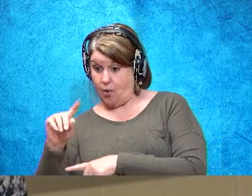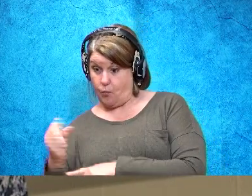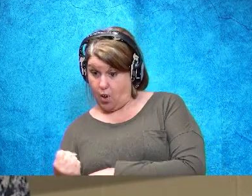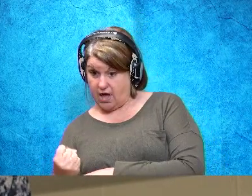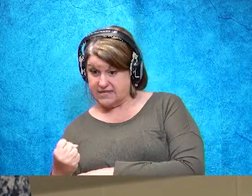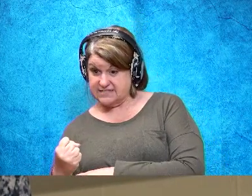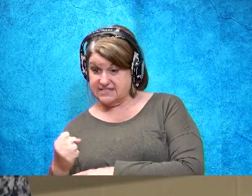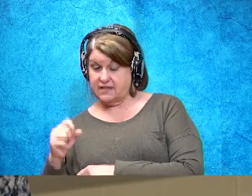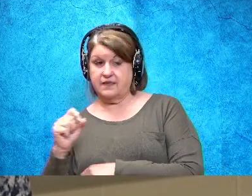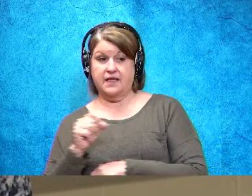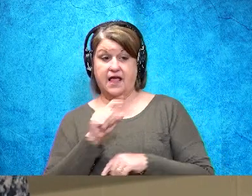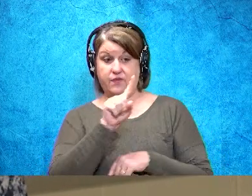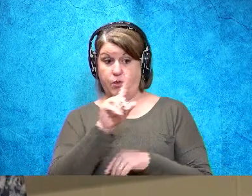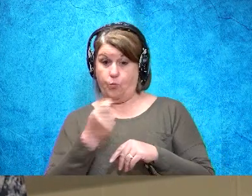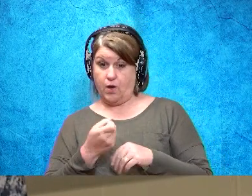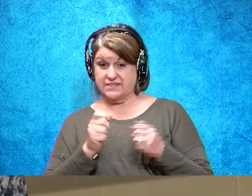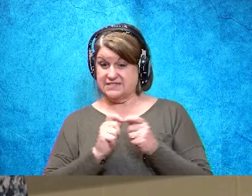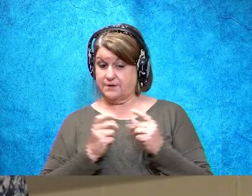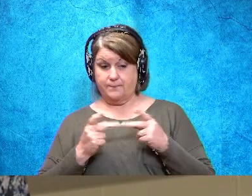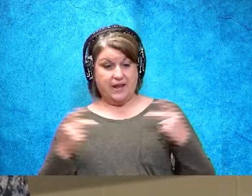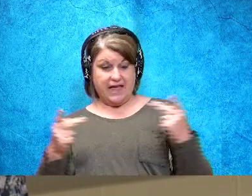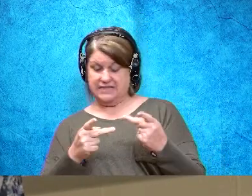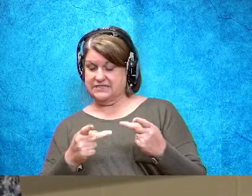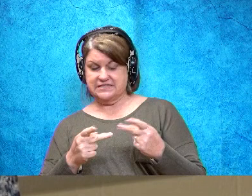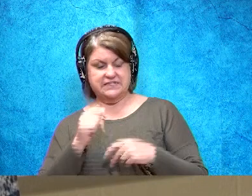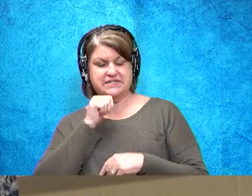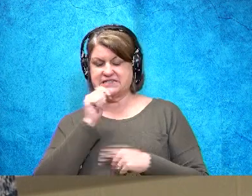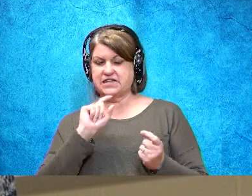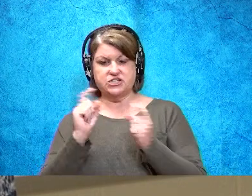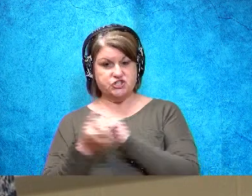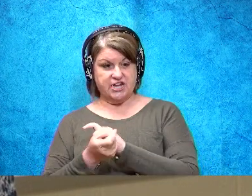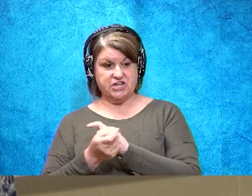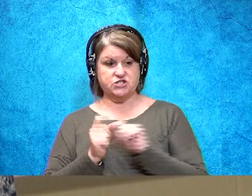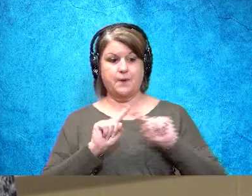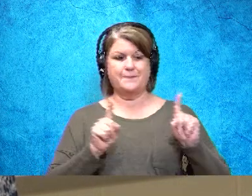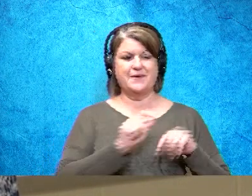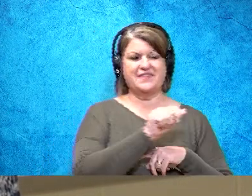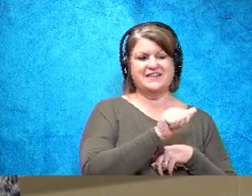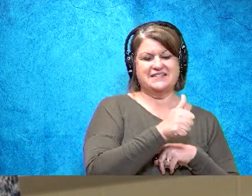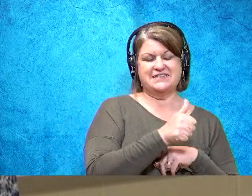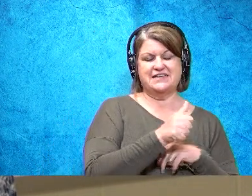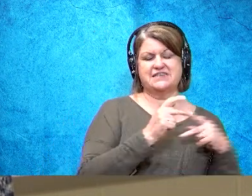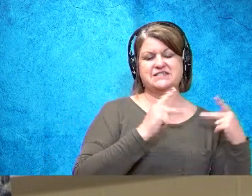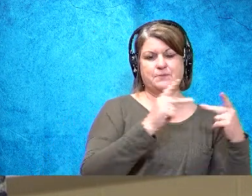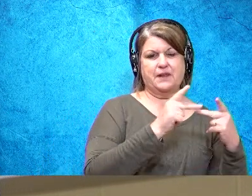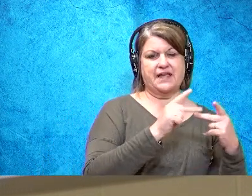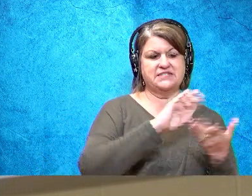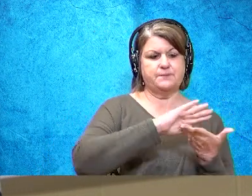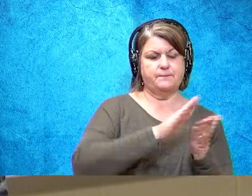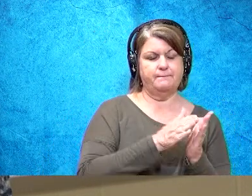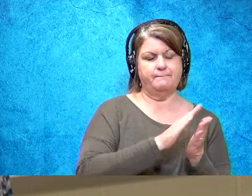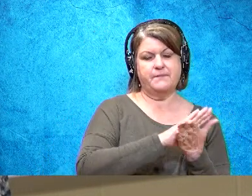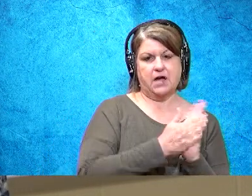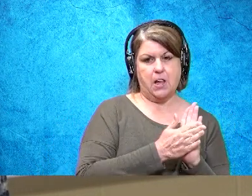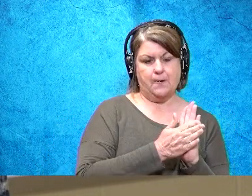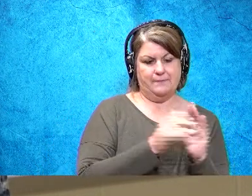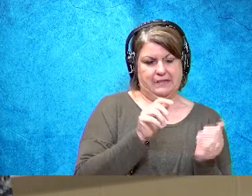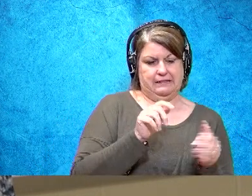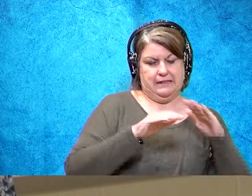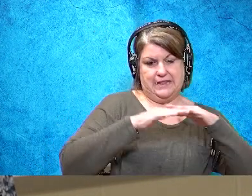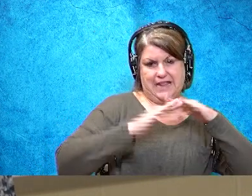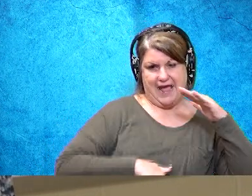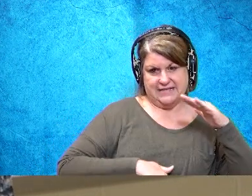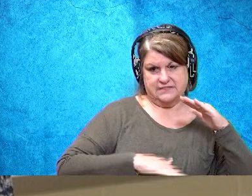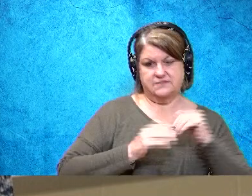place. Ones place does not change, but the tens place got 10 smaller. 10 less than